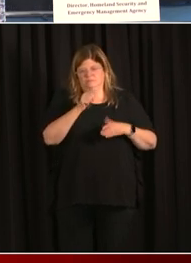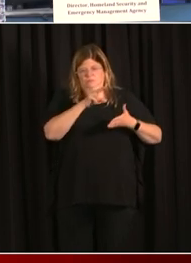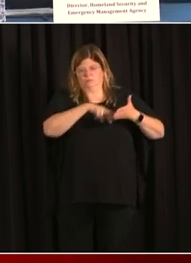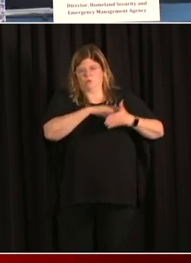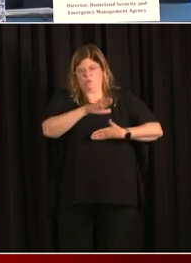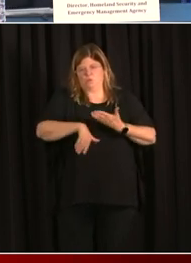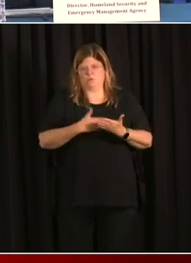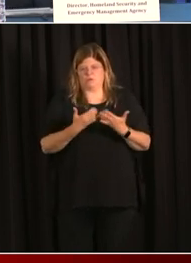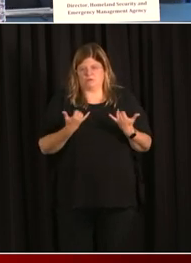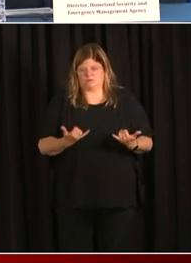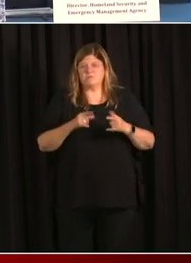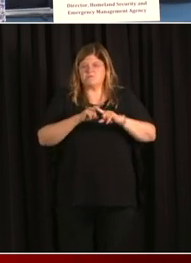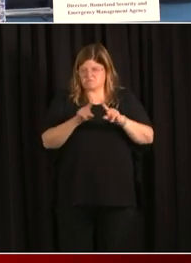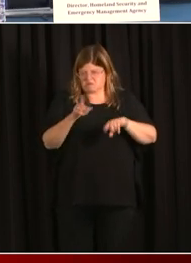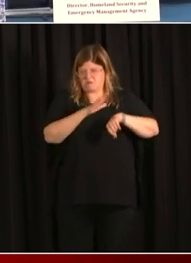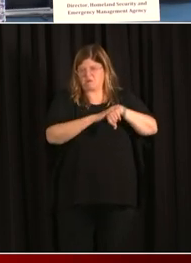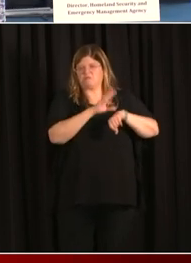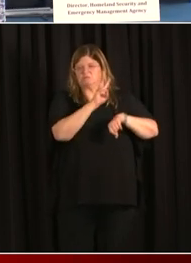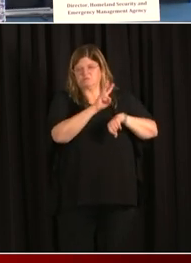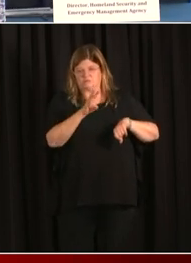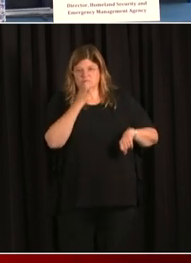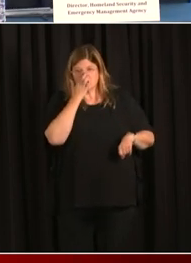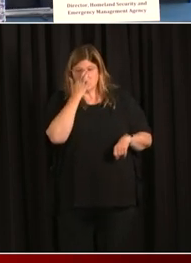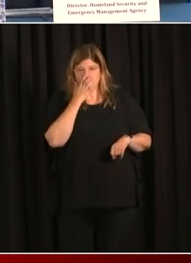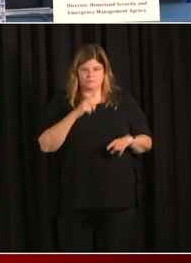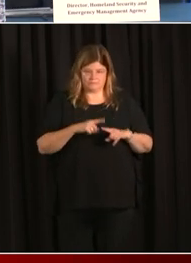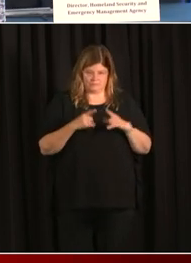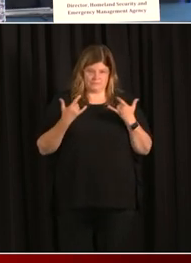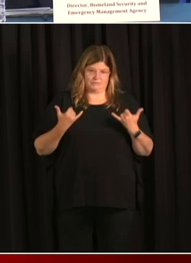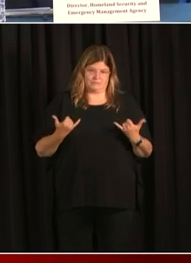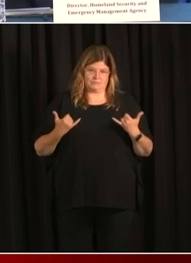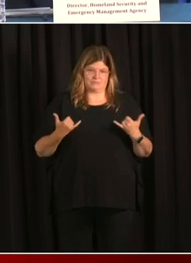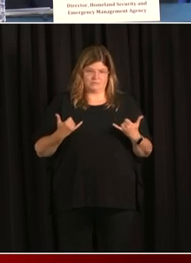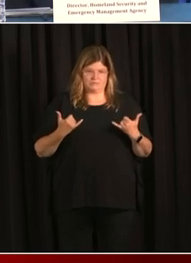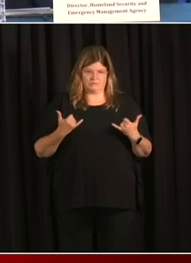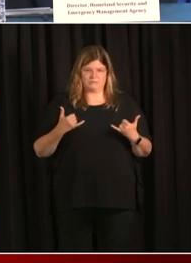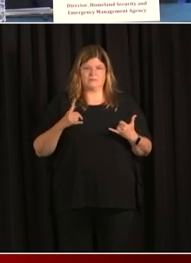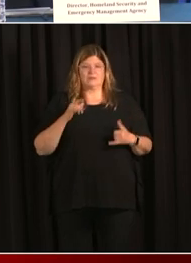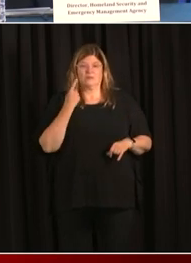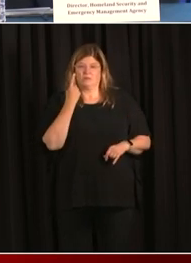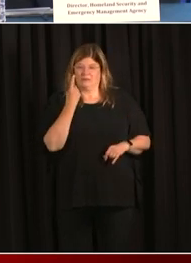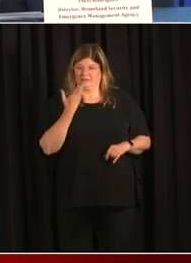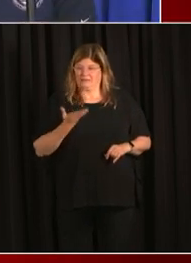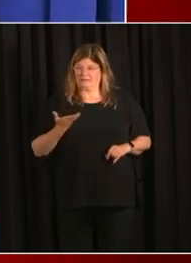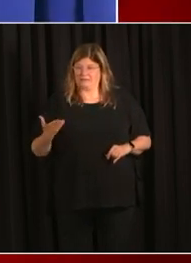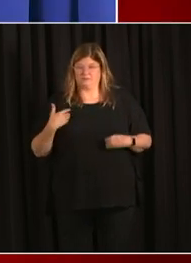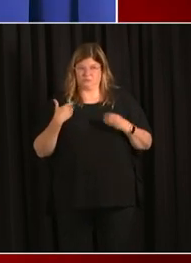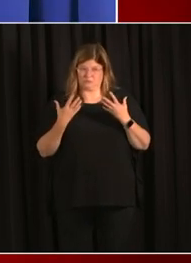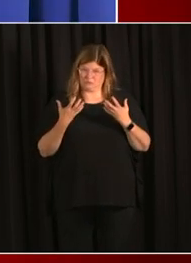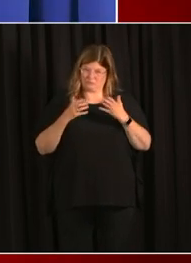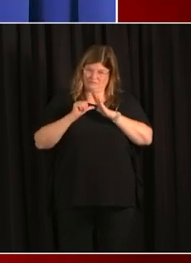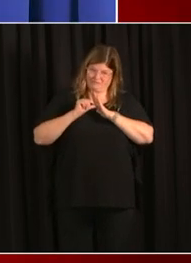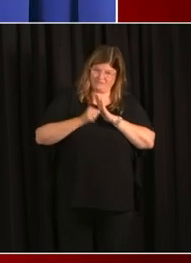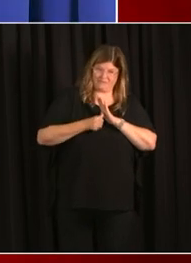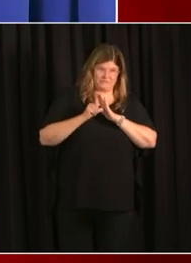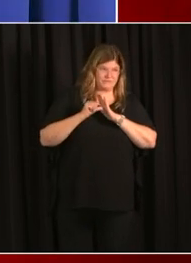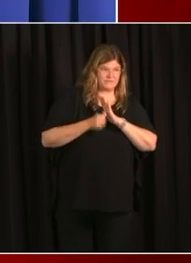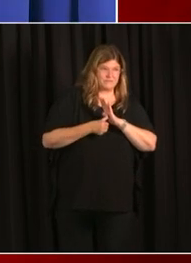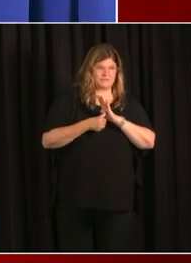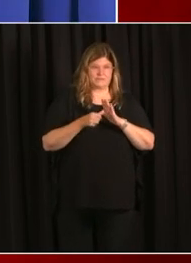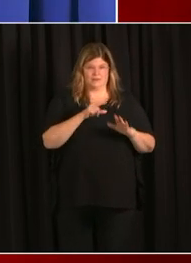me just go back, Chris, before we move on, because one thing we wanted to highlight is not all of